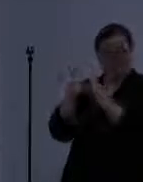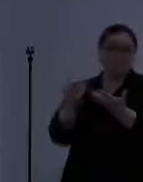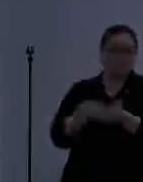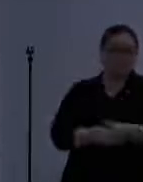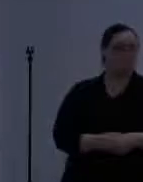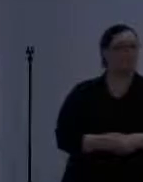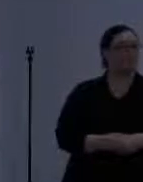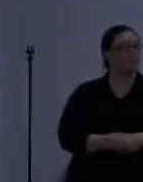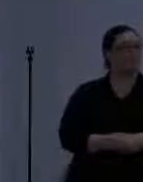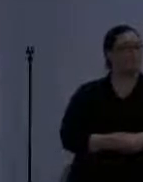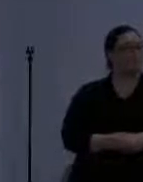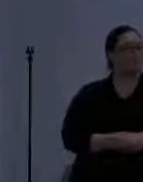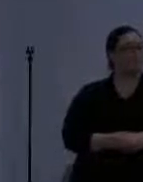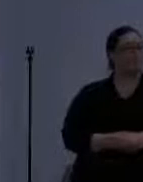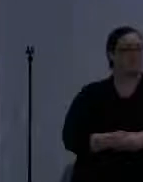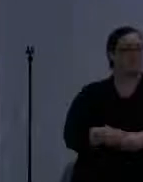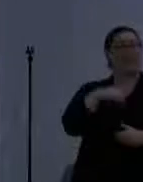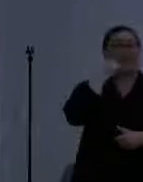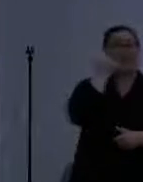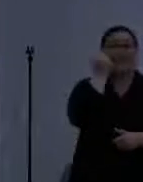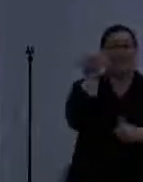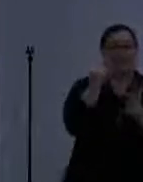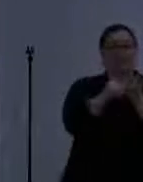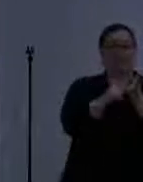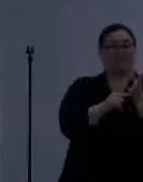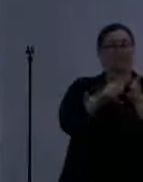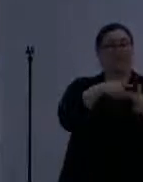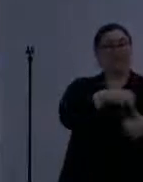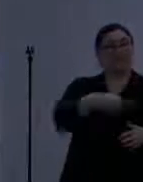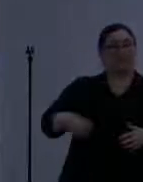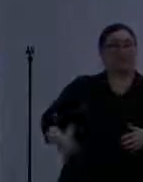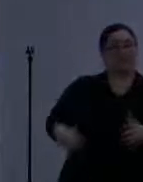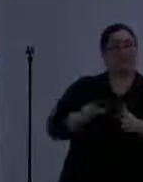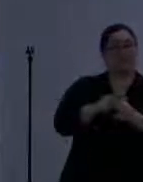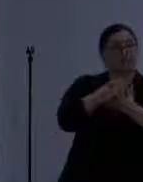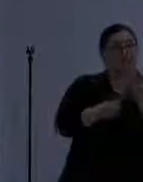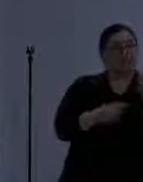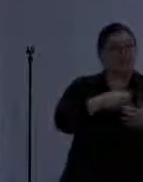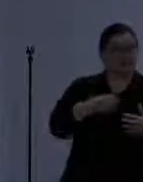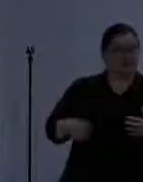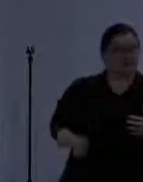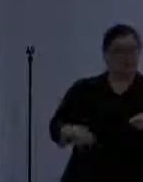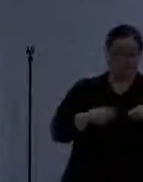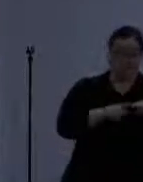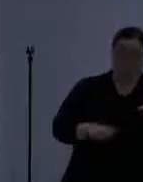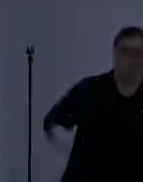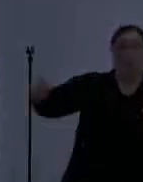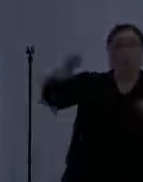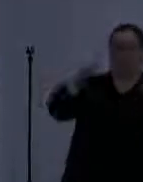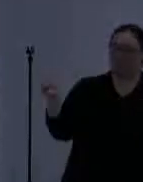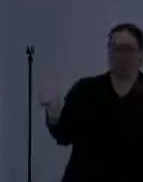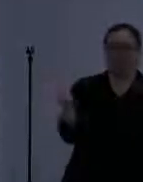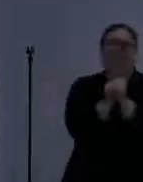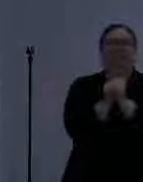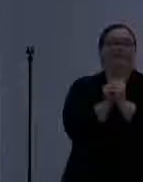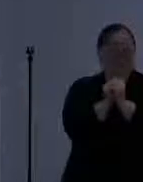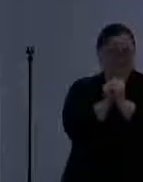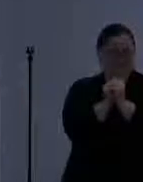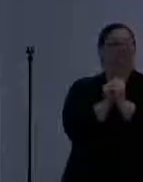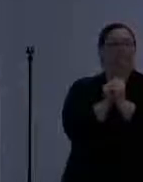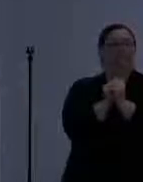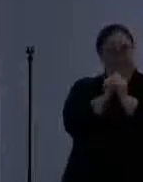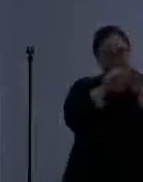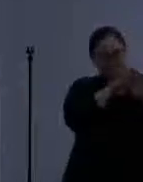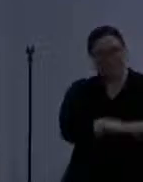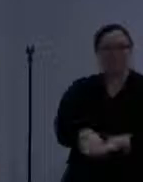All the ministers from every state agreed on what that framework was going to look like and agreed with having that